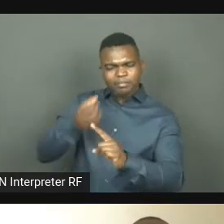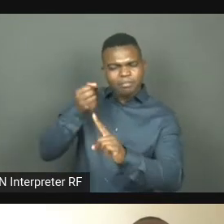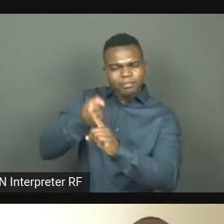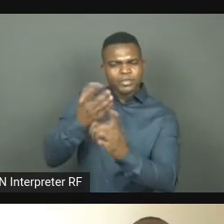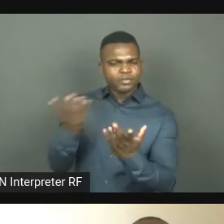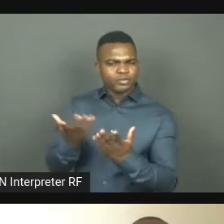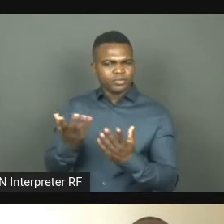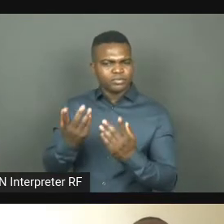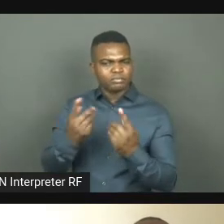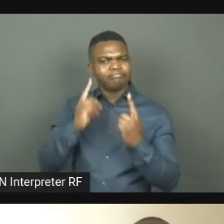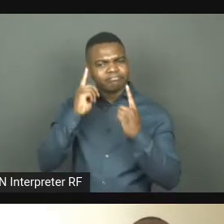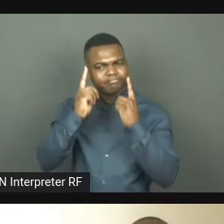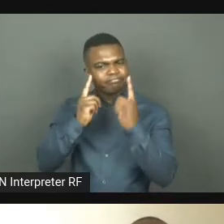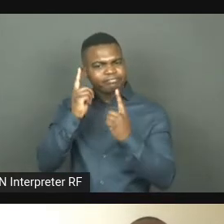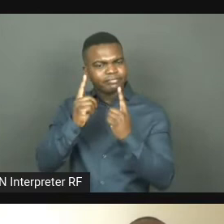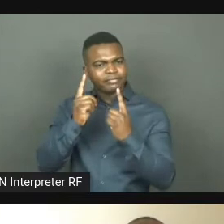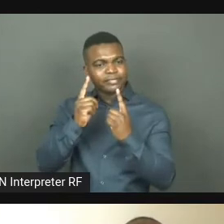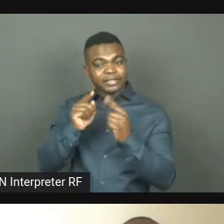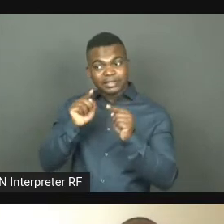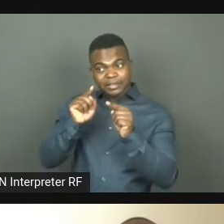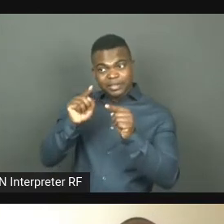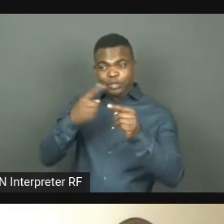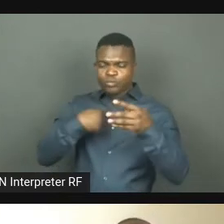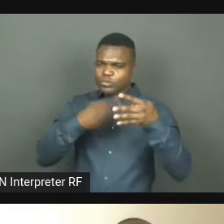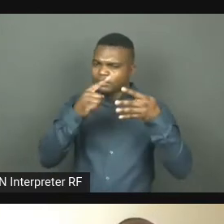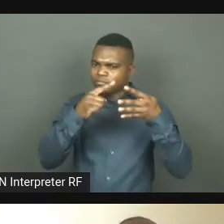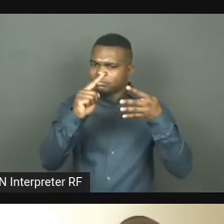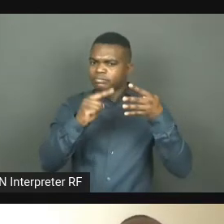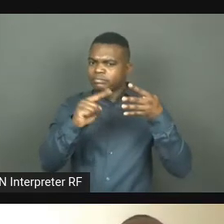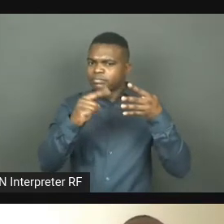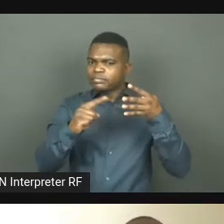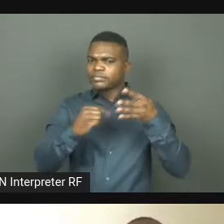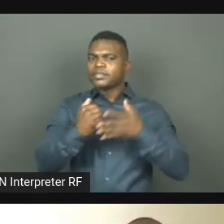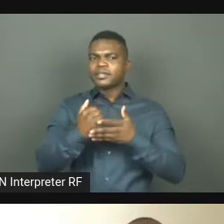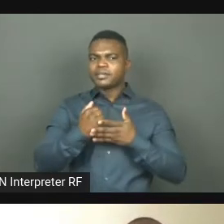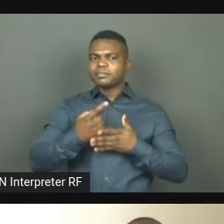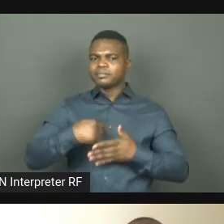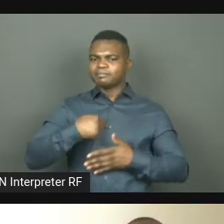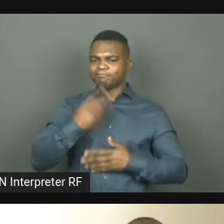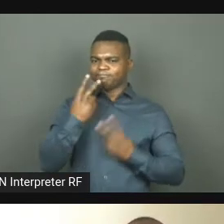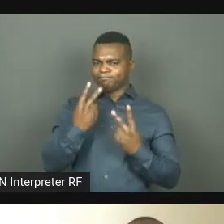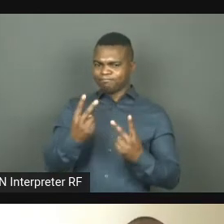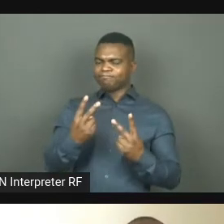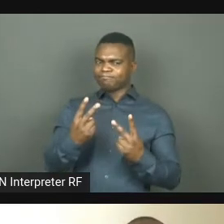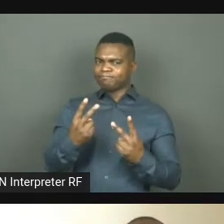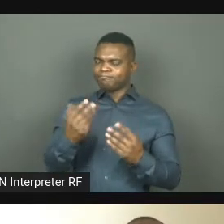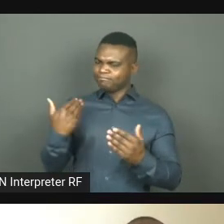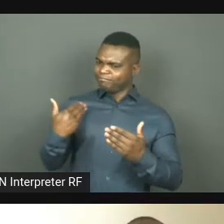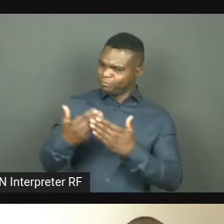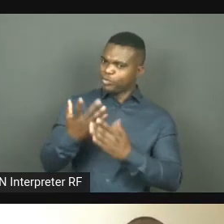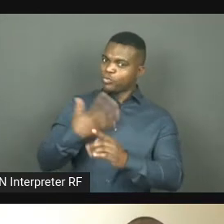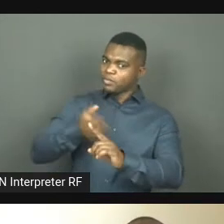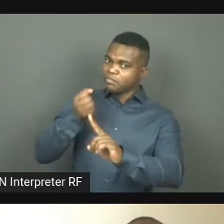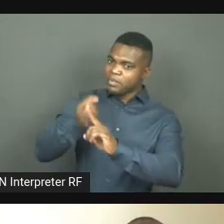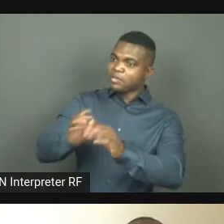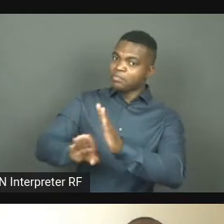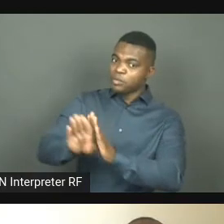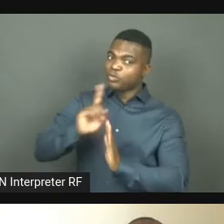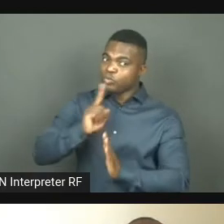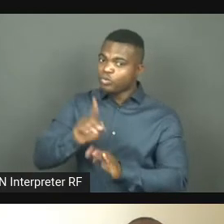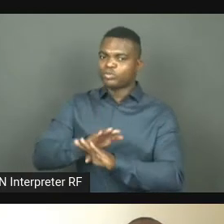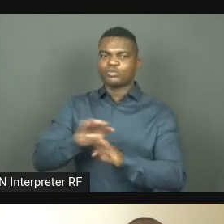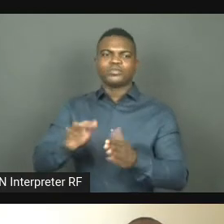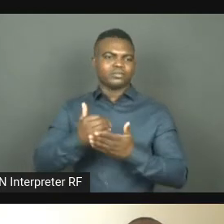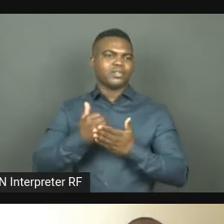these people to enjoy these rights. And I've mentioned some before, including starting from the right to self-determination, and really